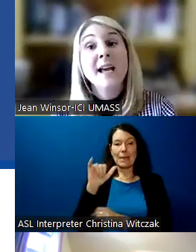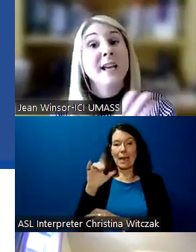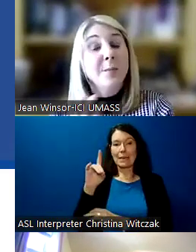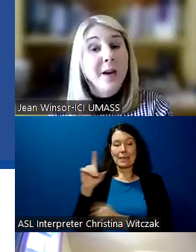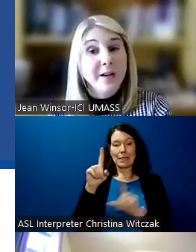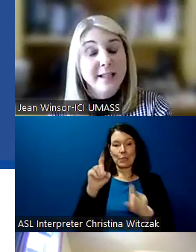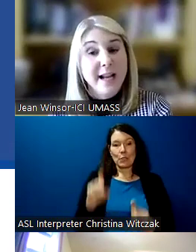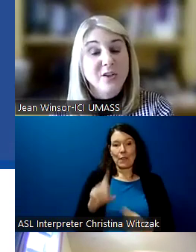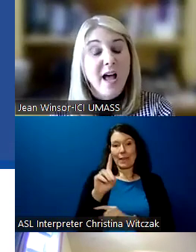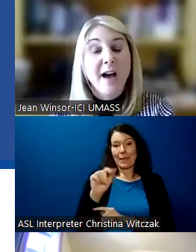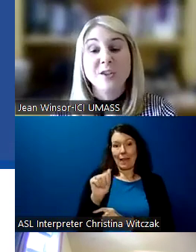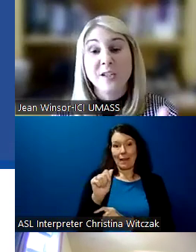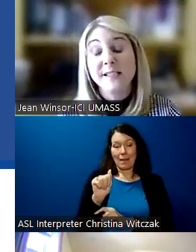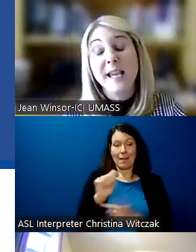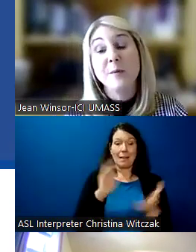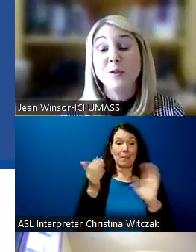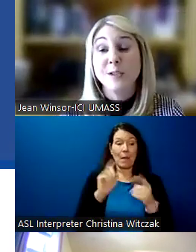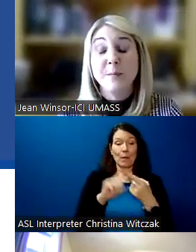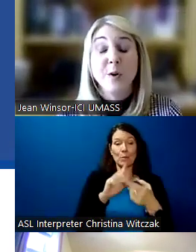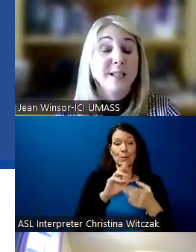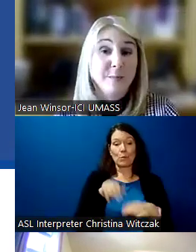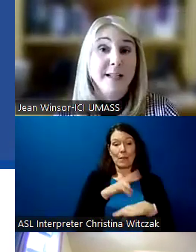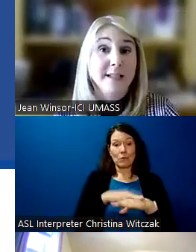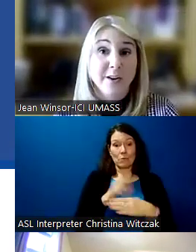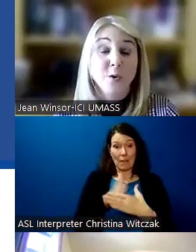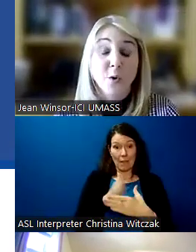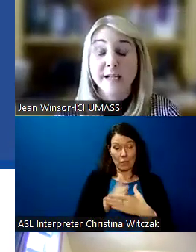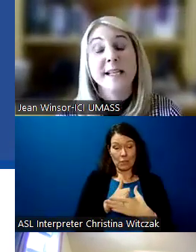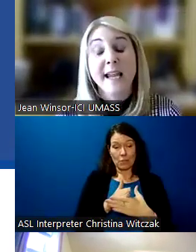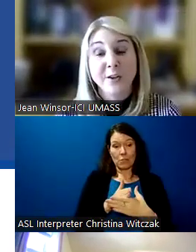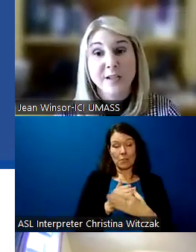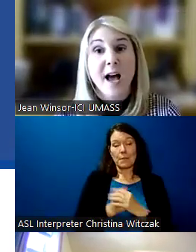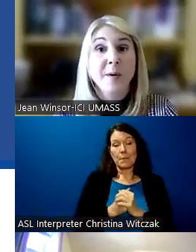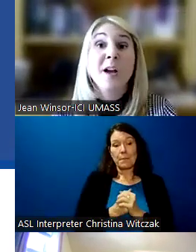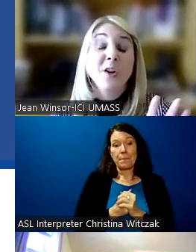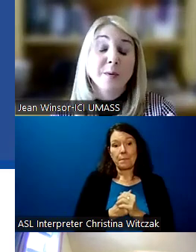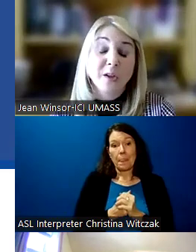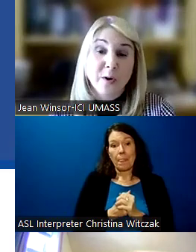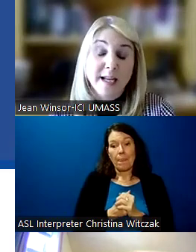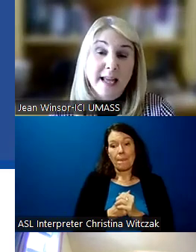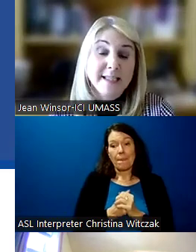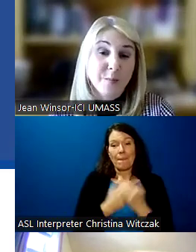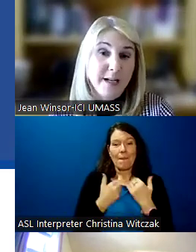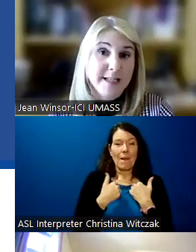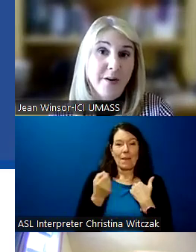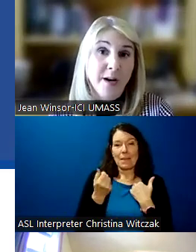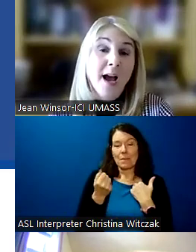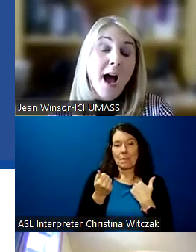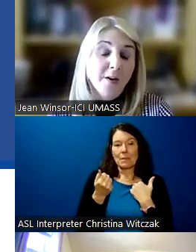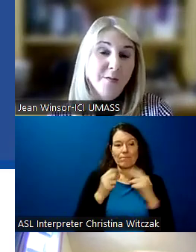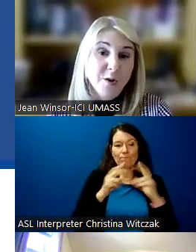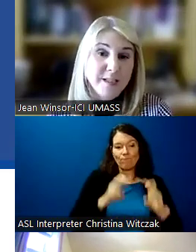state, compare it to the national average, and the same if your state participates in national core indicators. You're able to see a